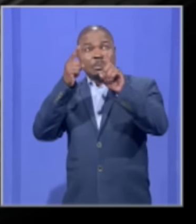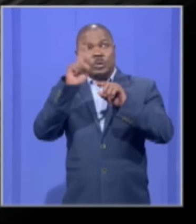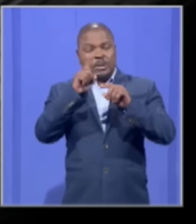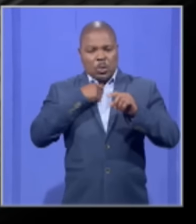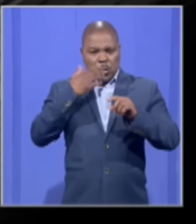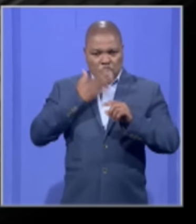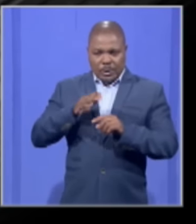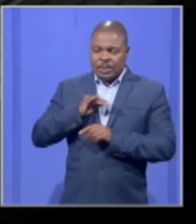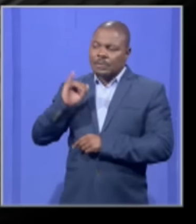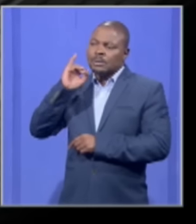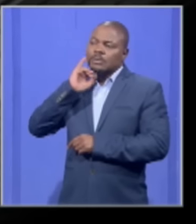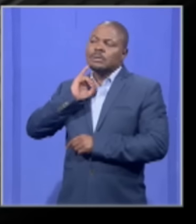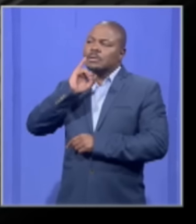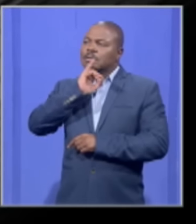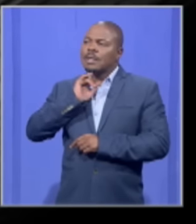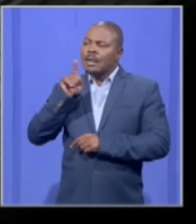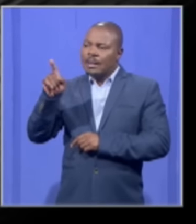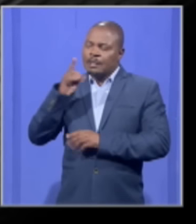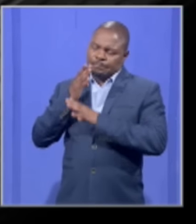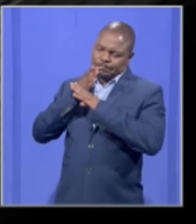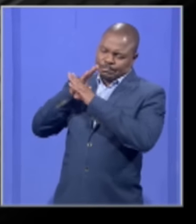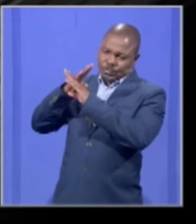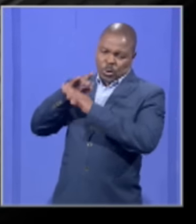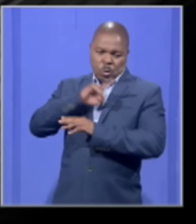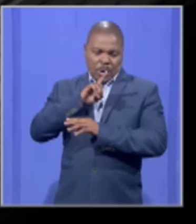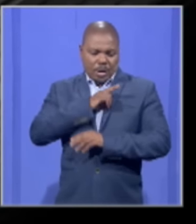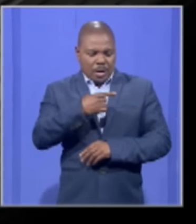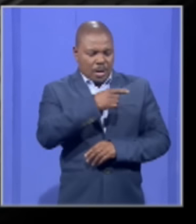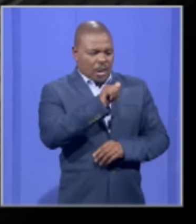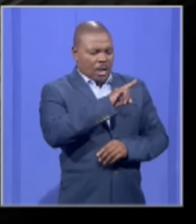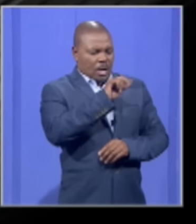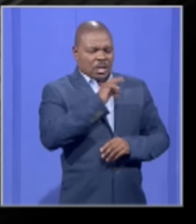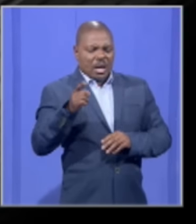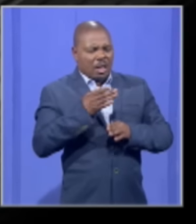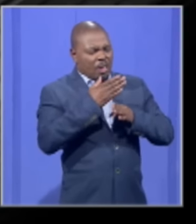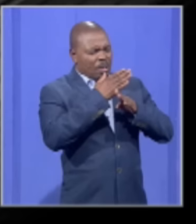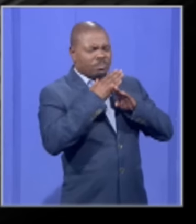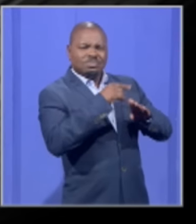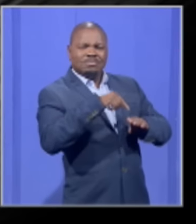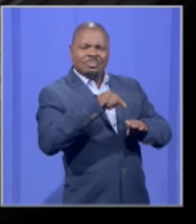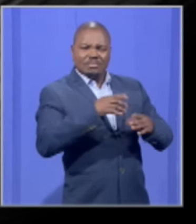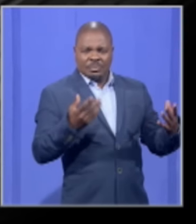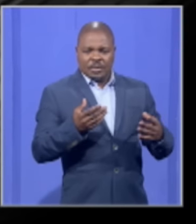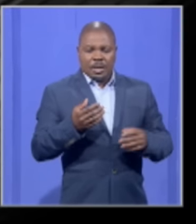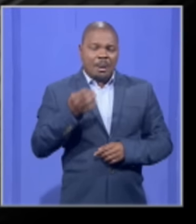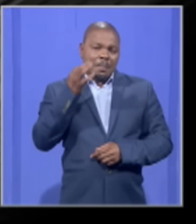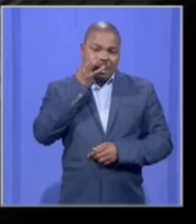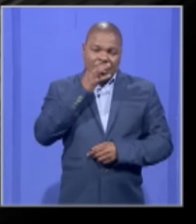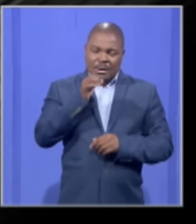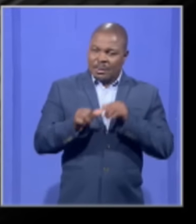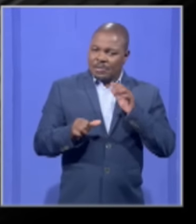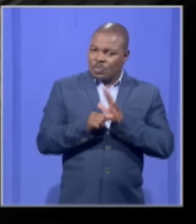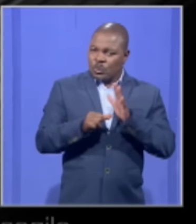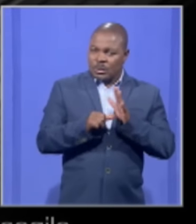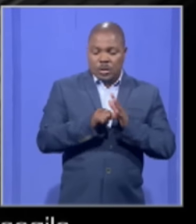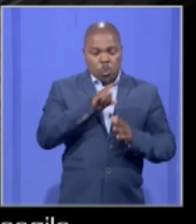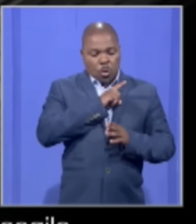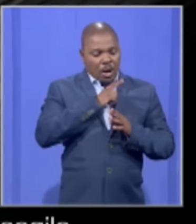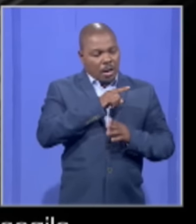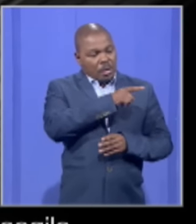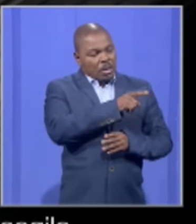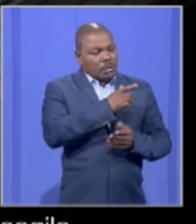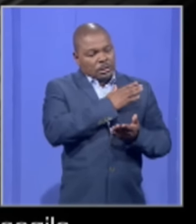maparego a Israele go Gaza. Israele ya re maparego ano a botlhokwa ka ntlha ya fa thibela go fetisediwa ga dibetsa e